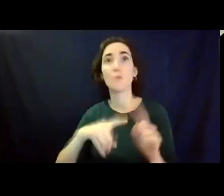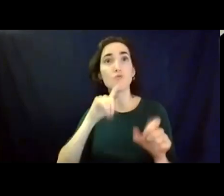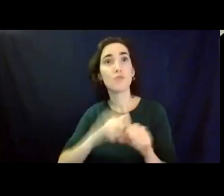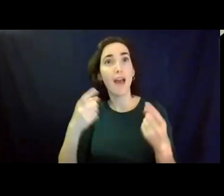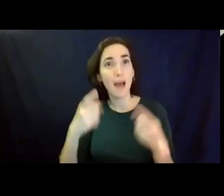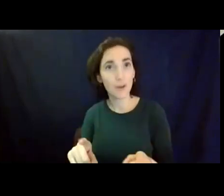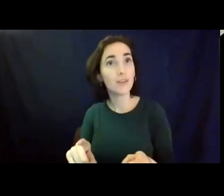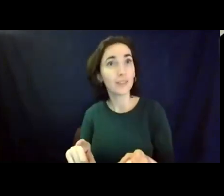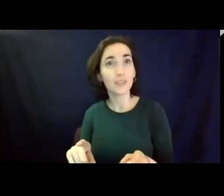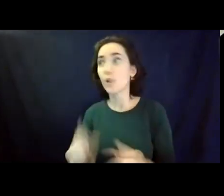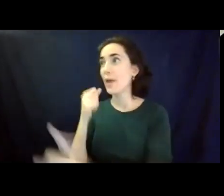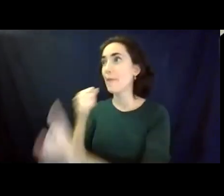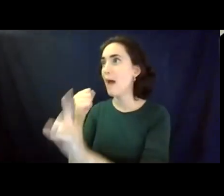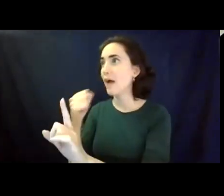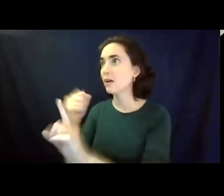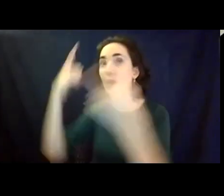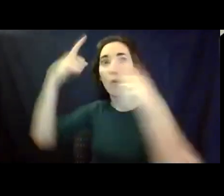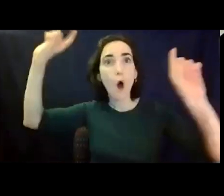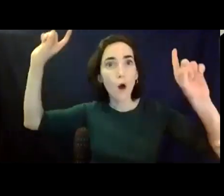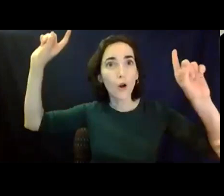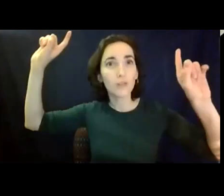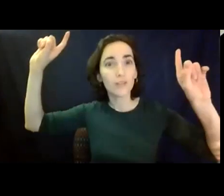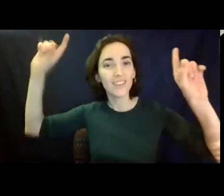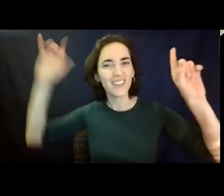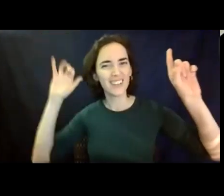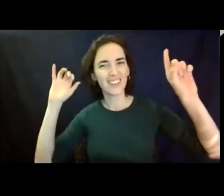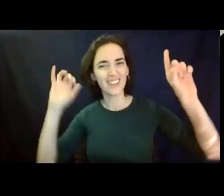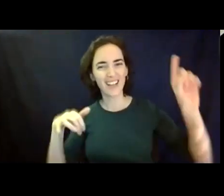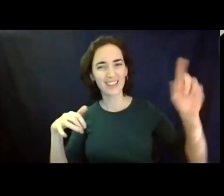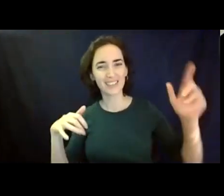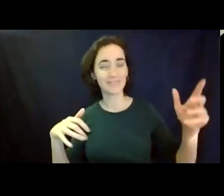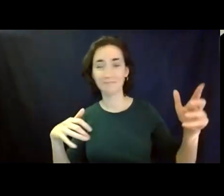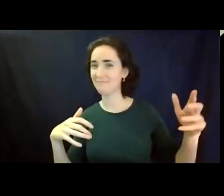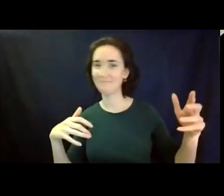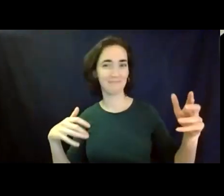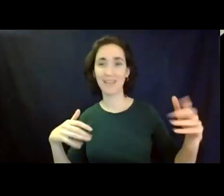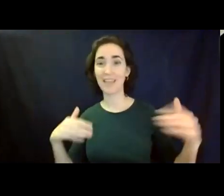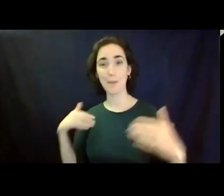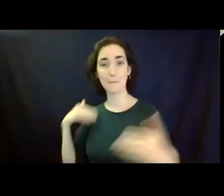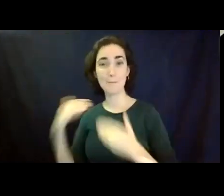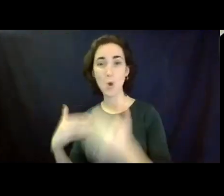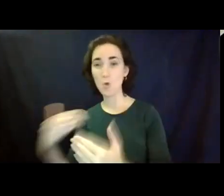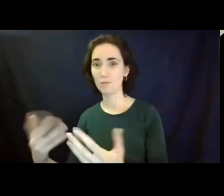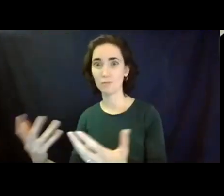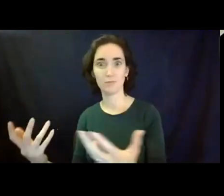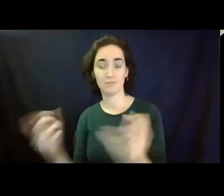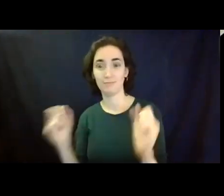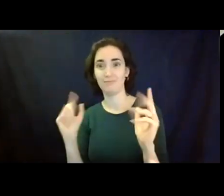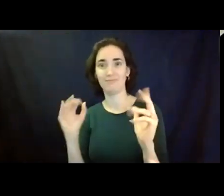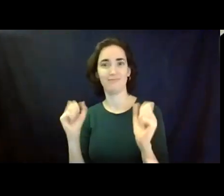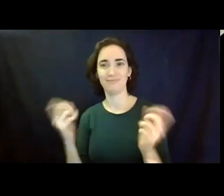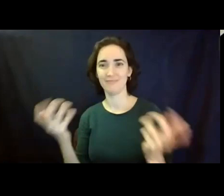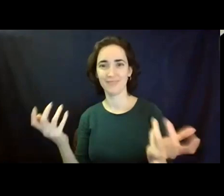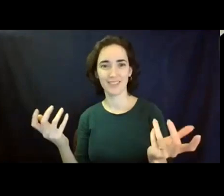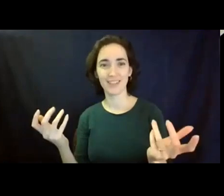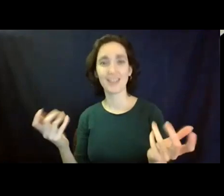impact and it worked. And it was a pretty radical move, but as we can see from